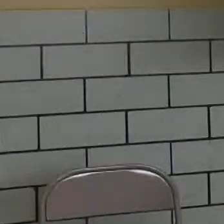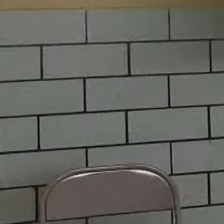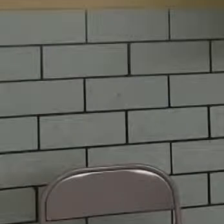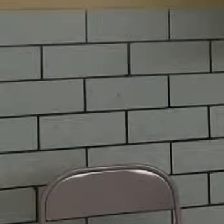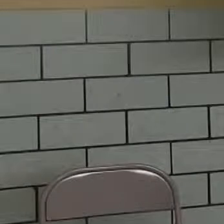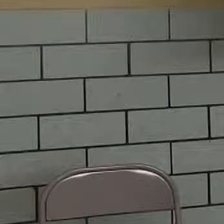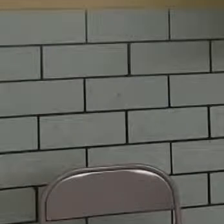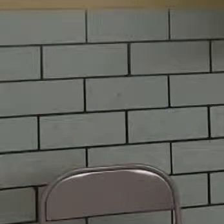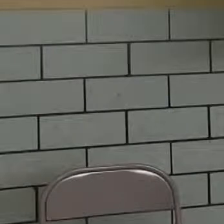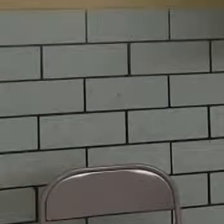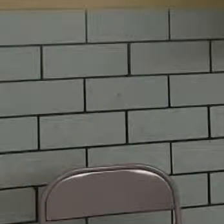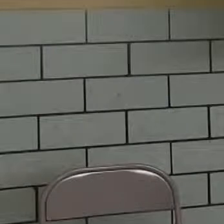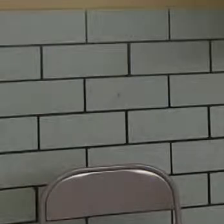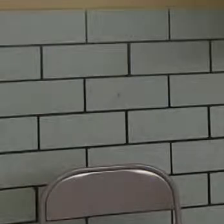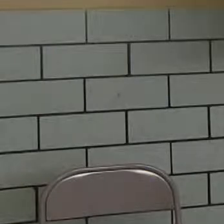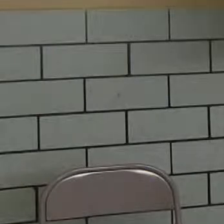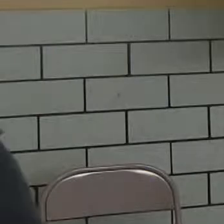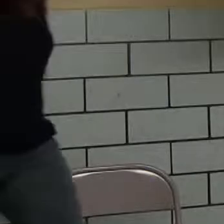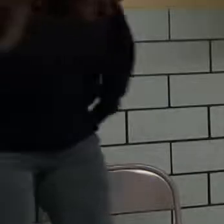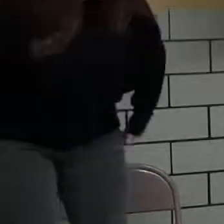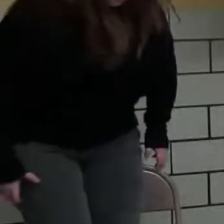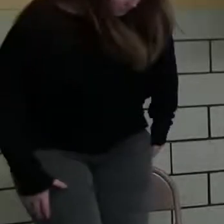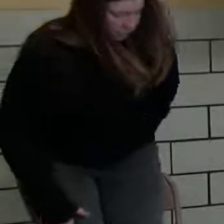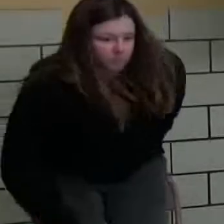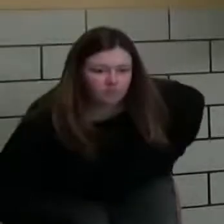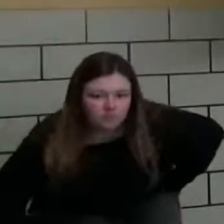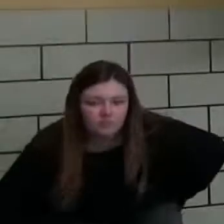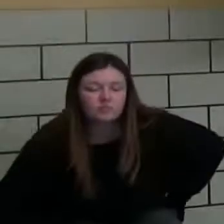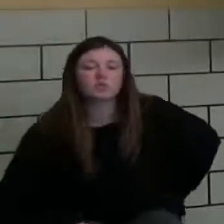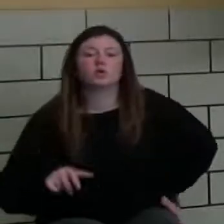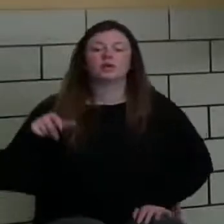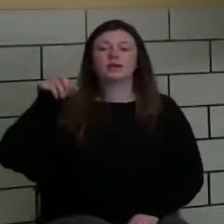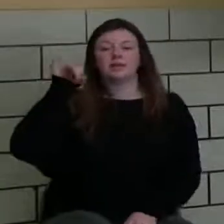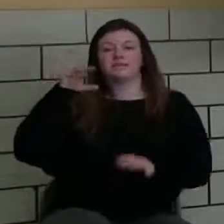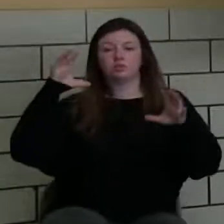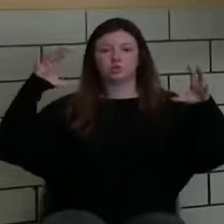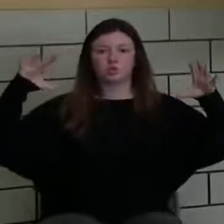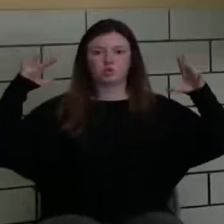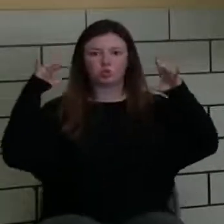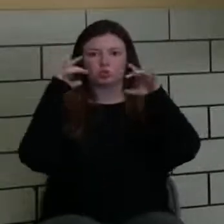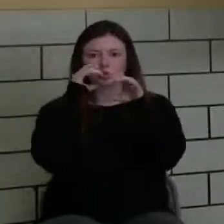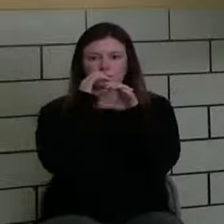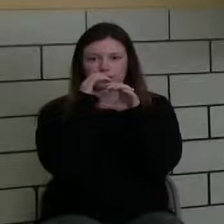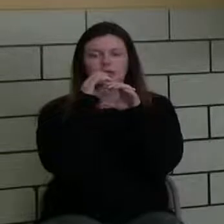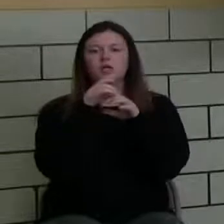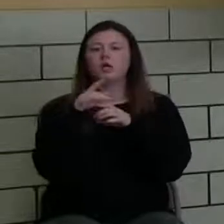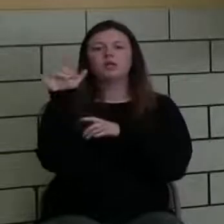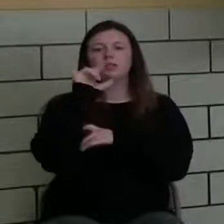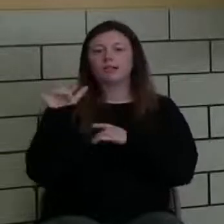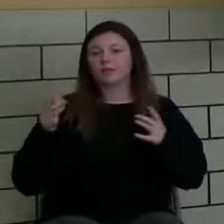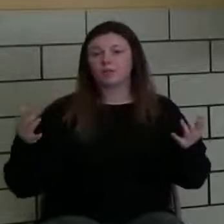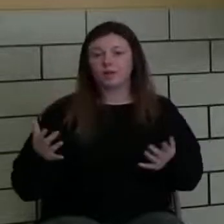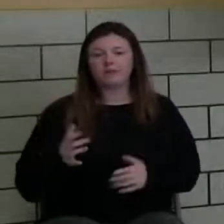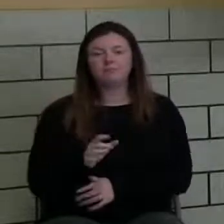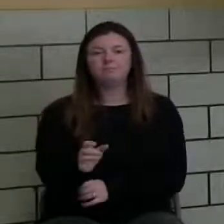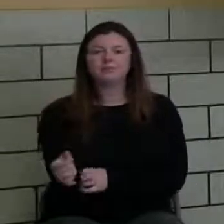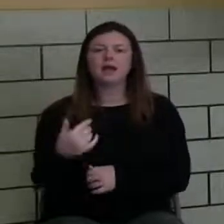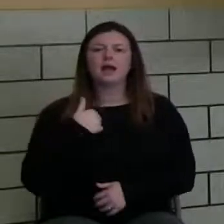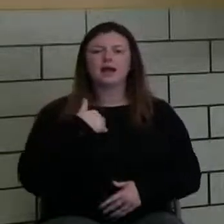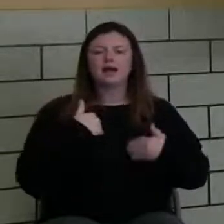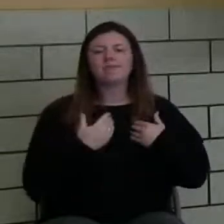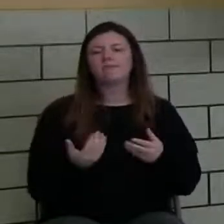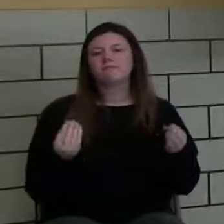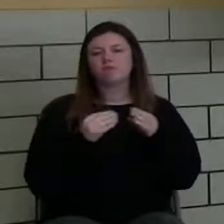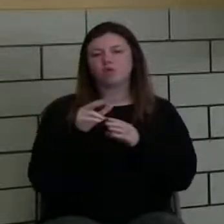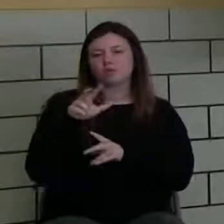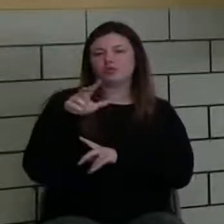So what if we zoom in, what does some of this look like? And I have more 3D renders later that